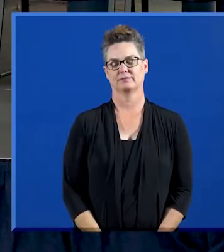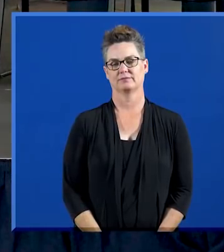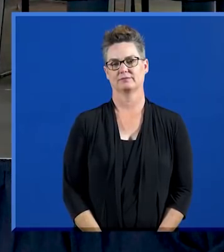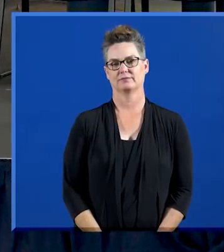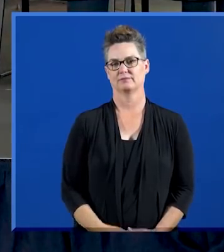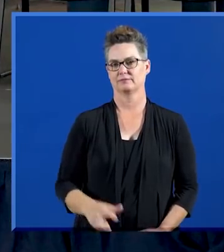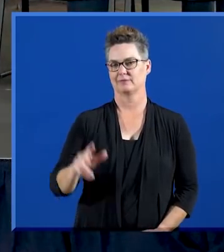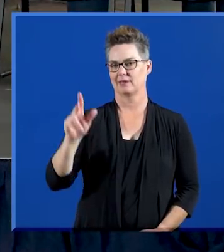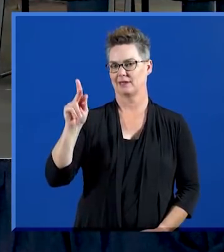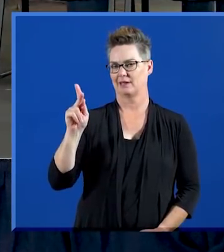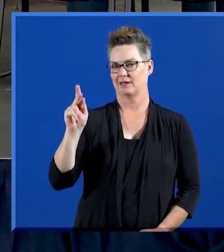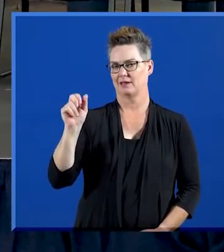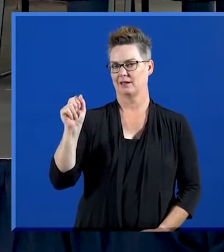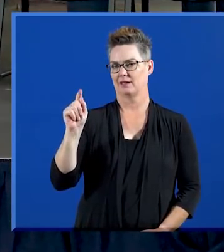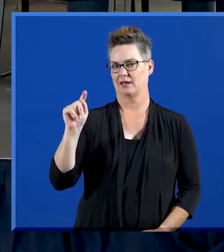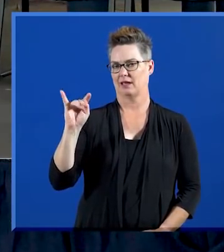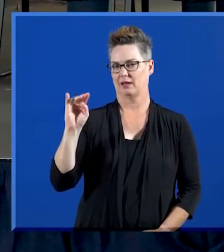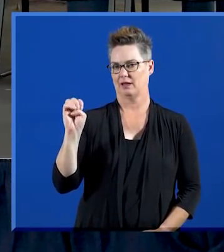Katie Nunez.